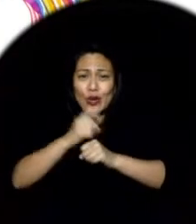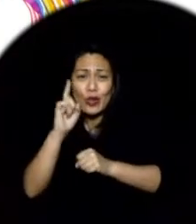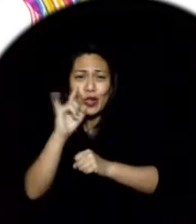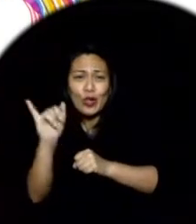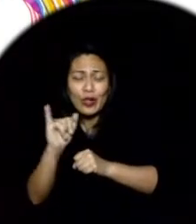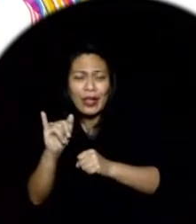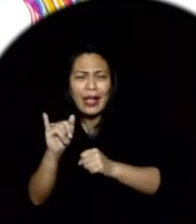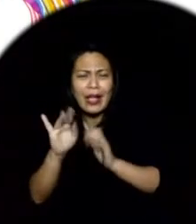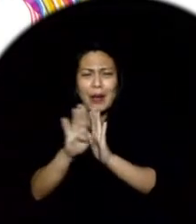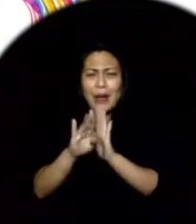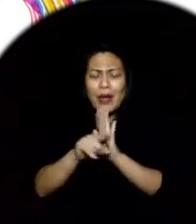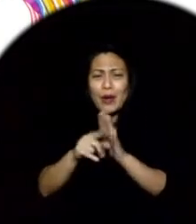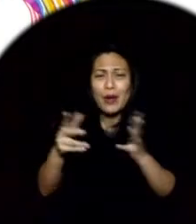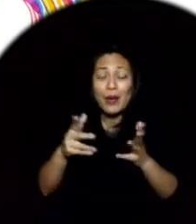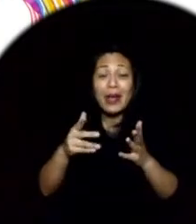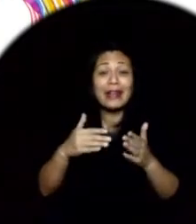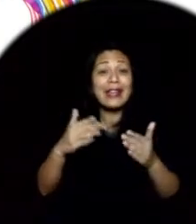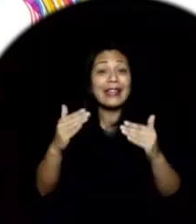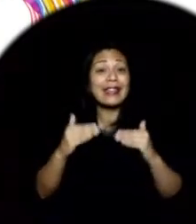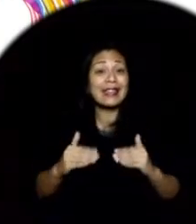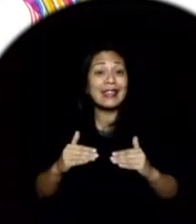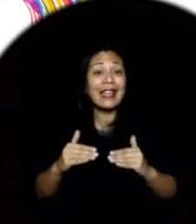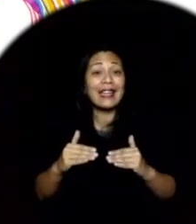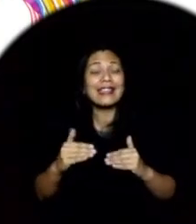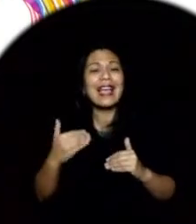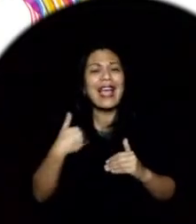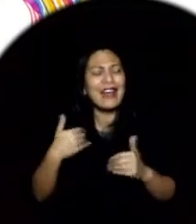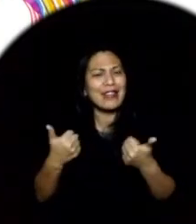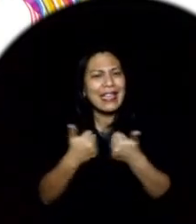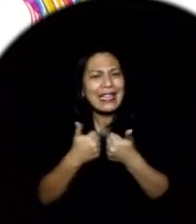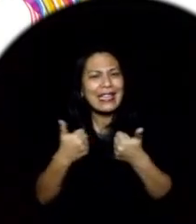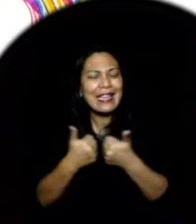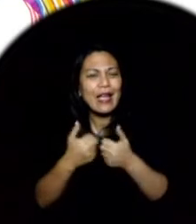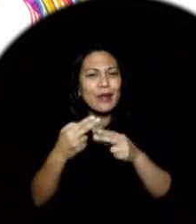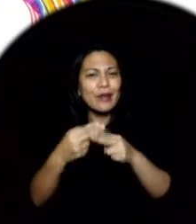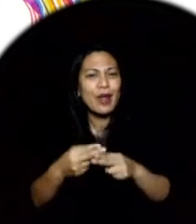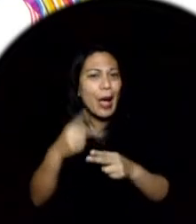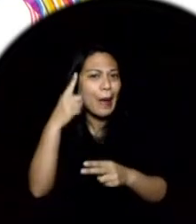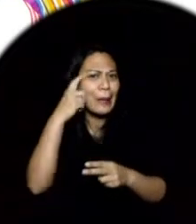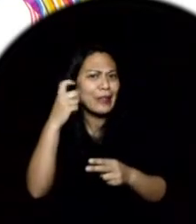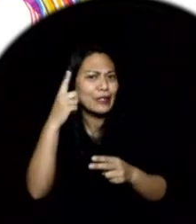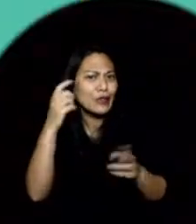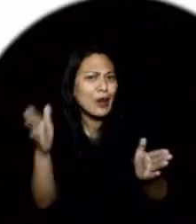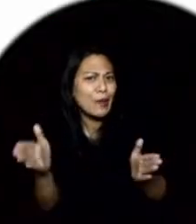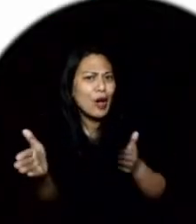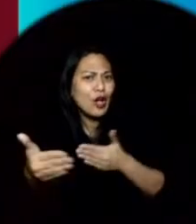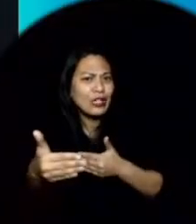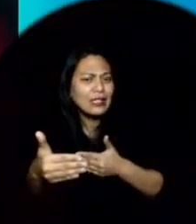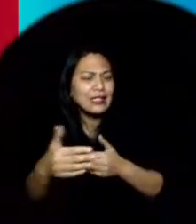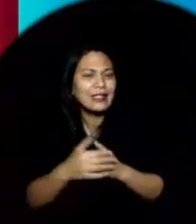background? Next up, we have Krista with a funny game called The Mystery Box.